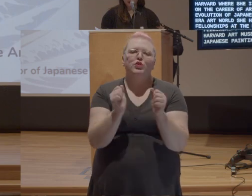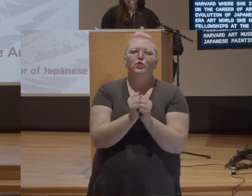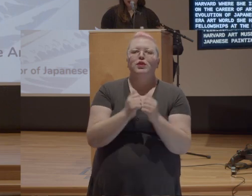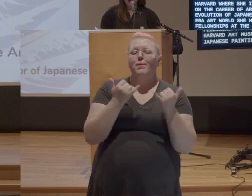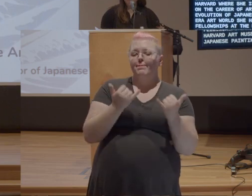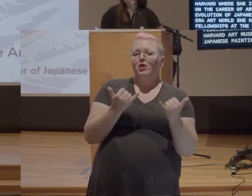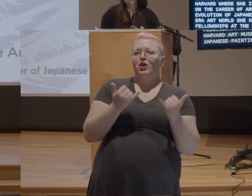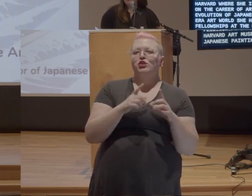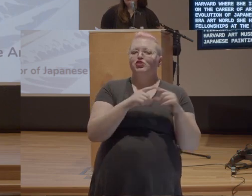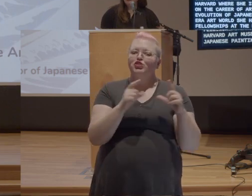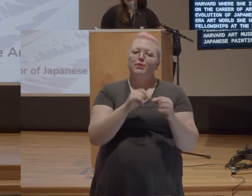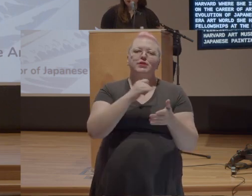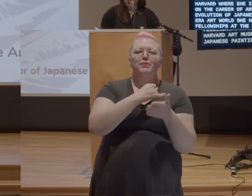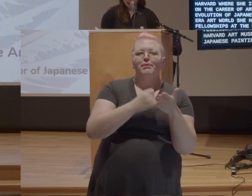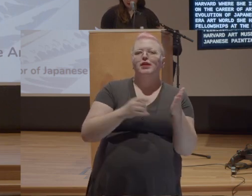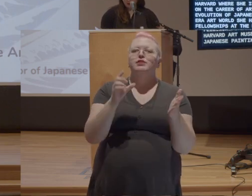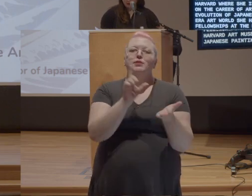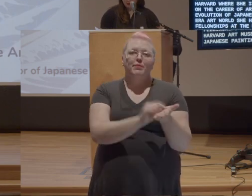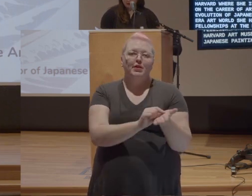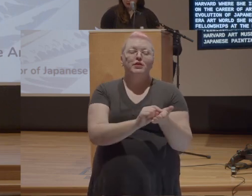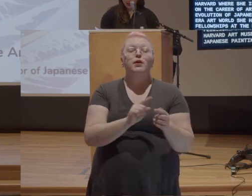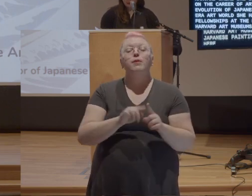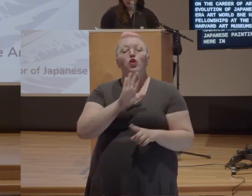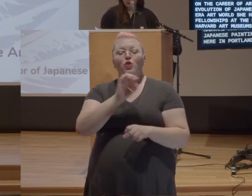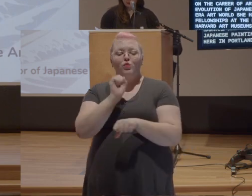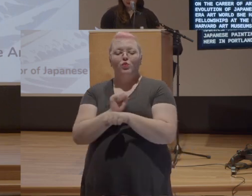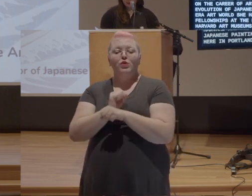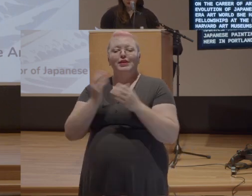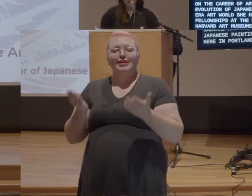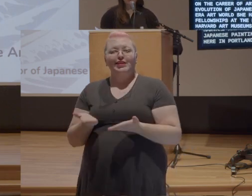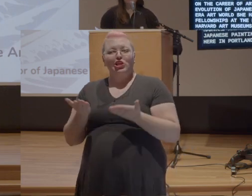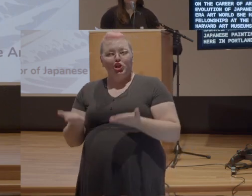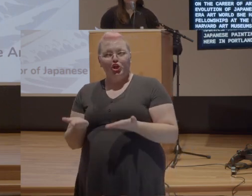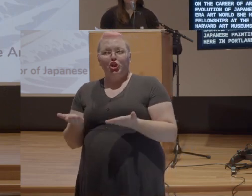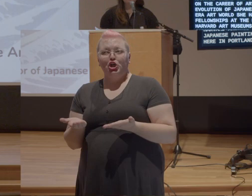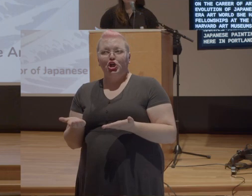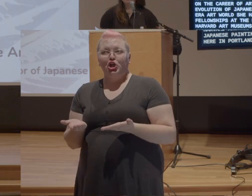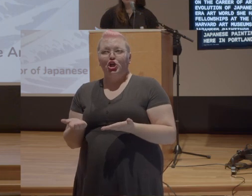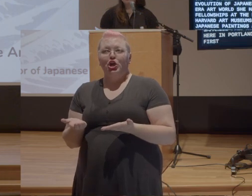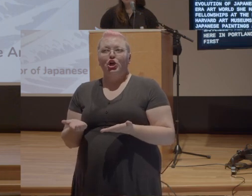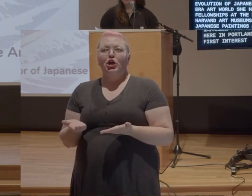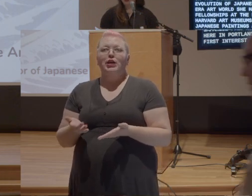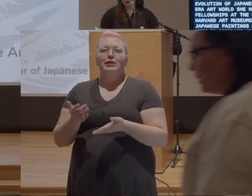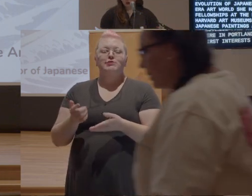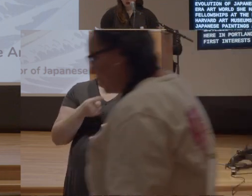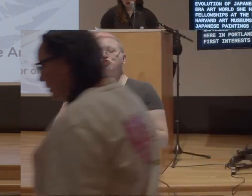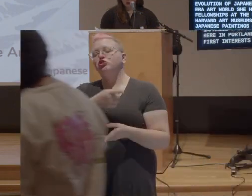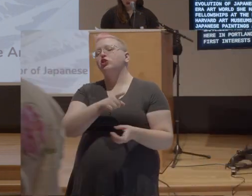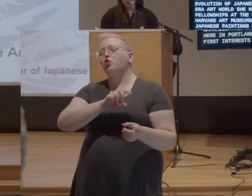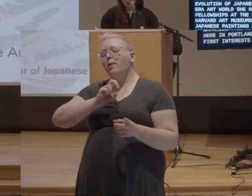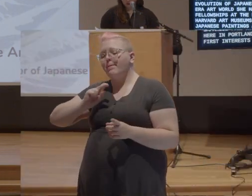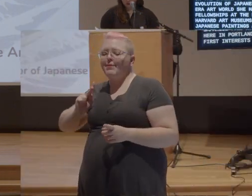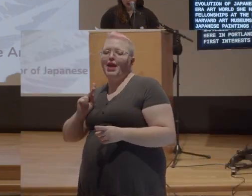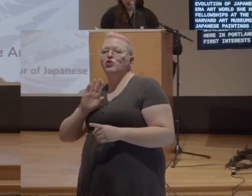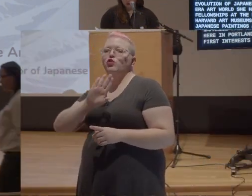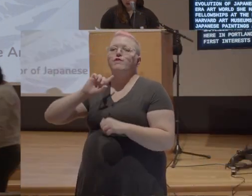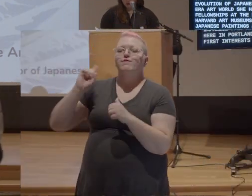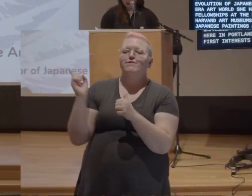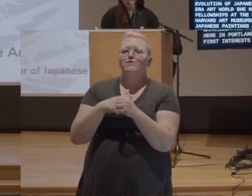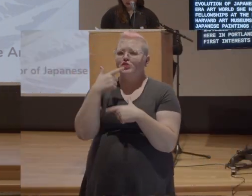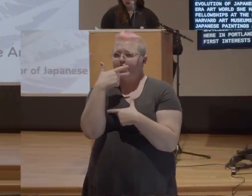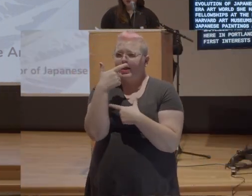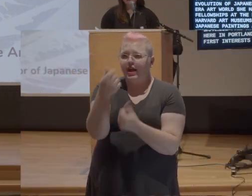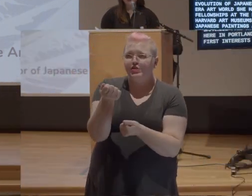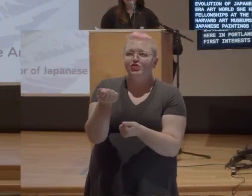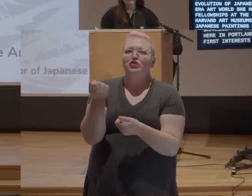prints. However, Helen's work here in Portland has returned her to one of her first interests in Japanese art: